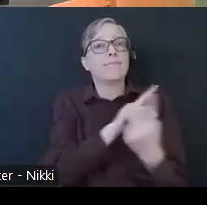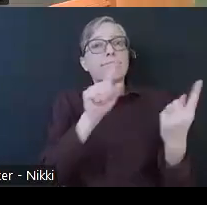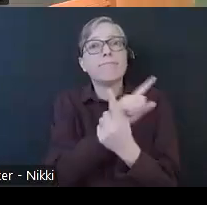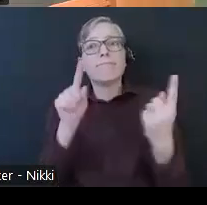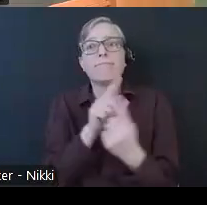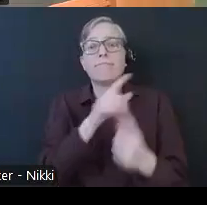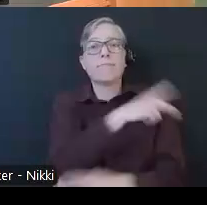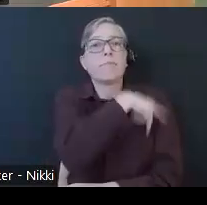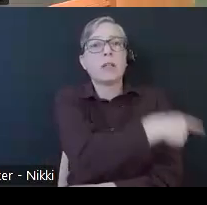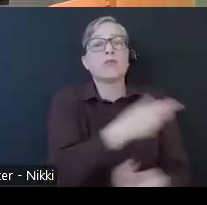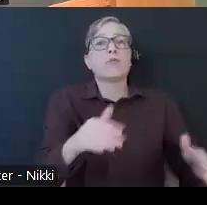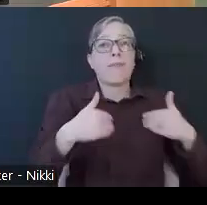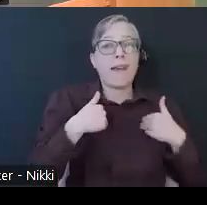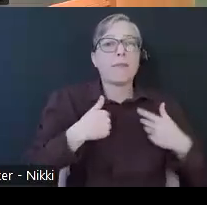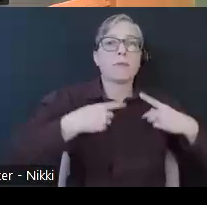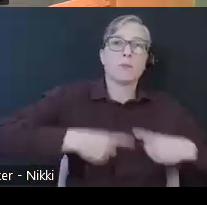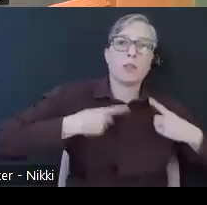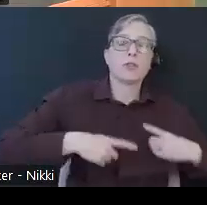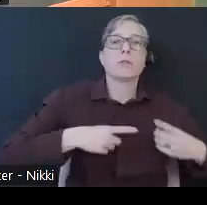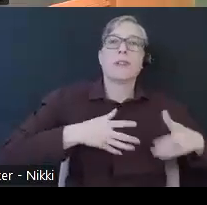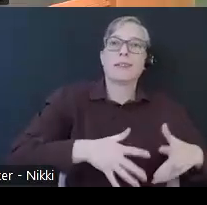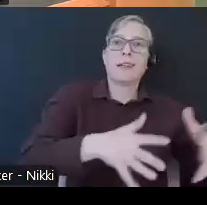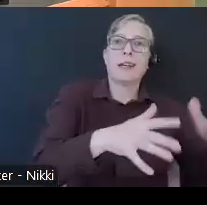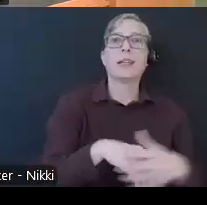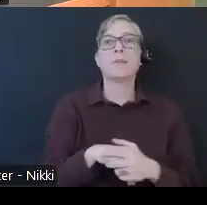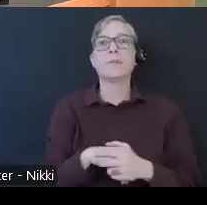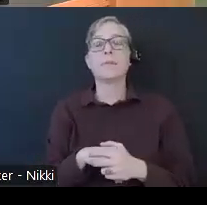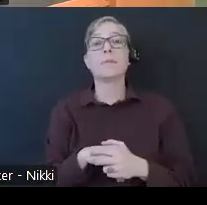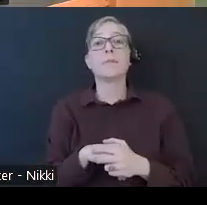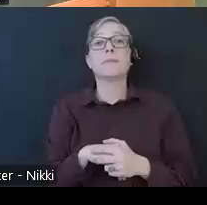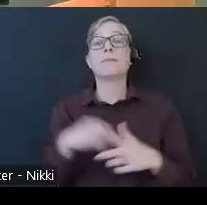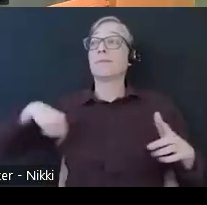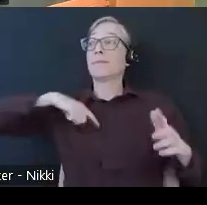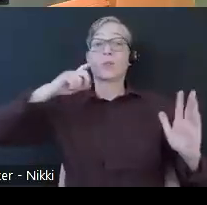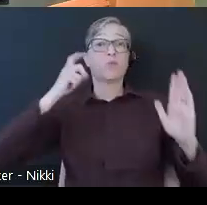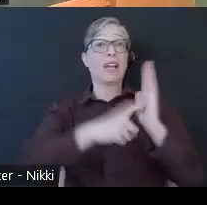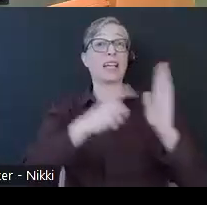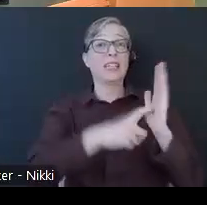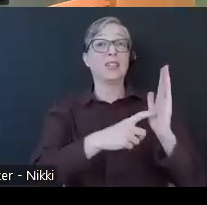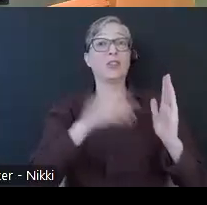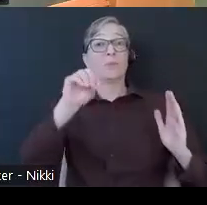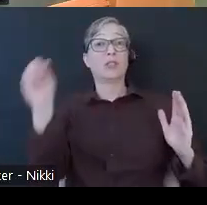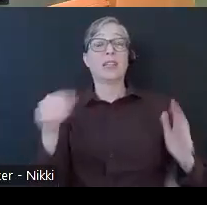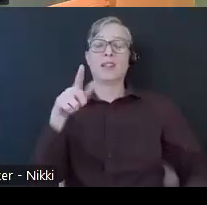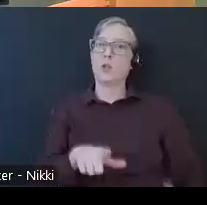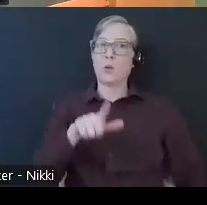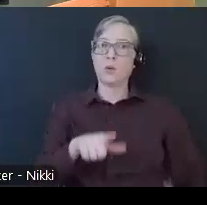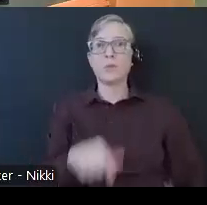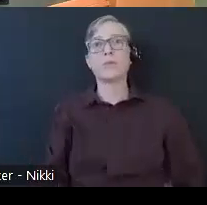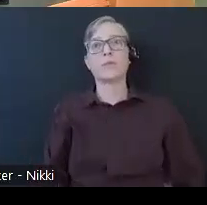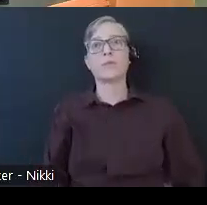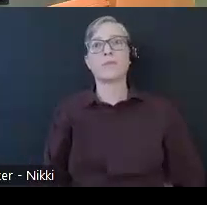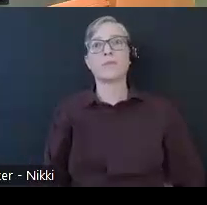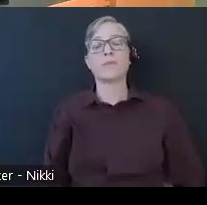recognition of these conditions is low, and treatment is often inadequate even when recognized. And it's difficult to get